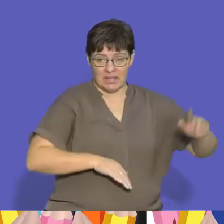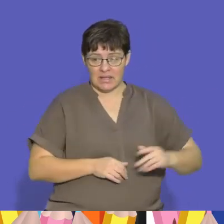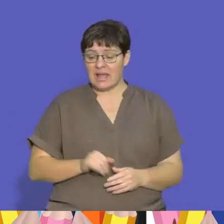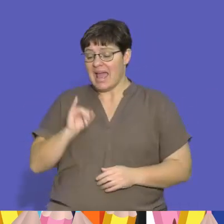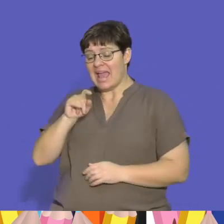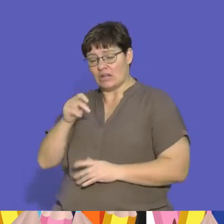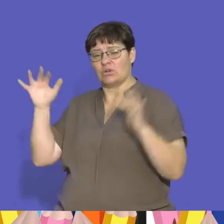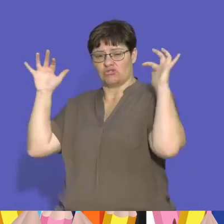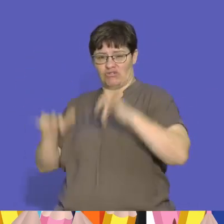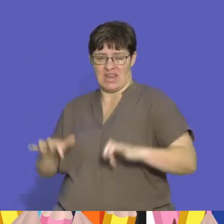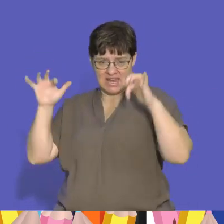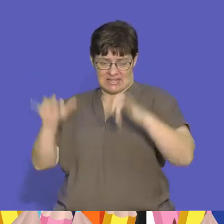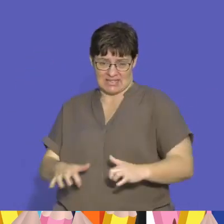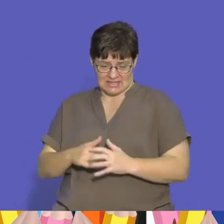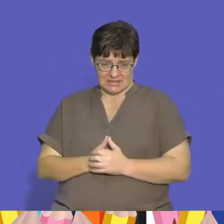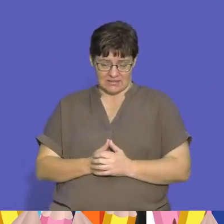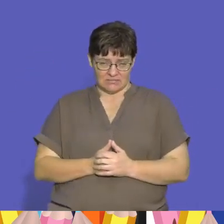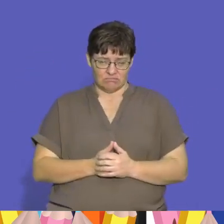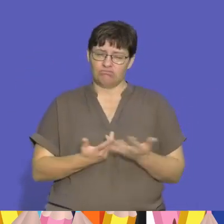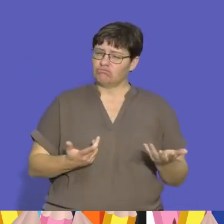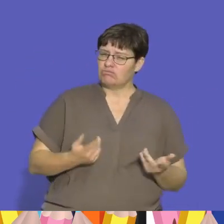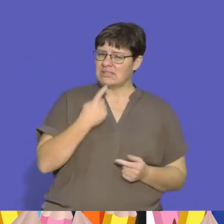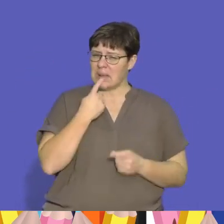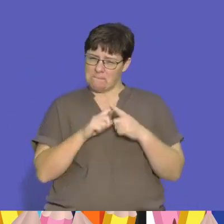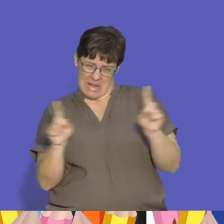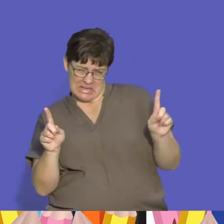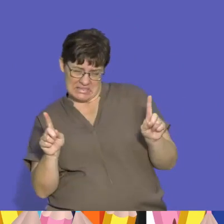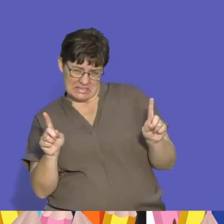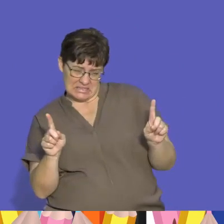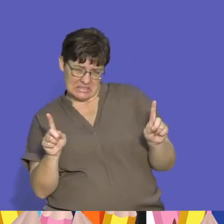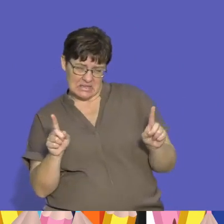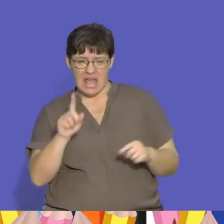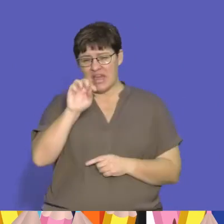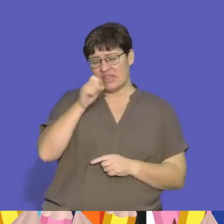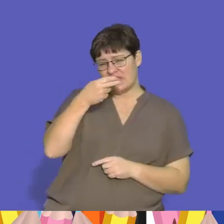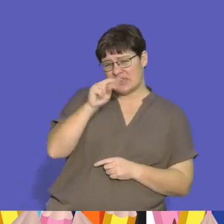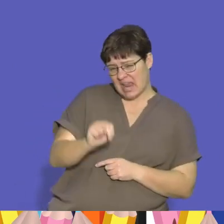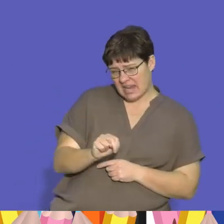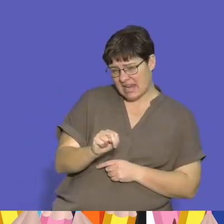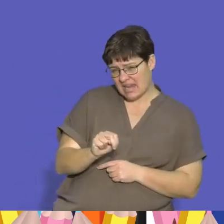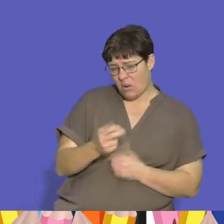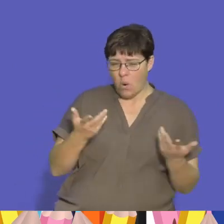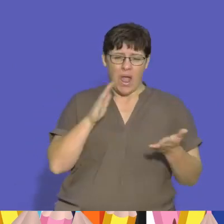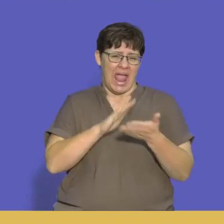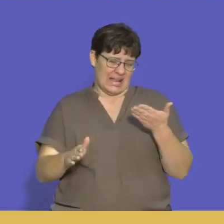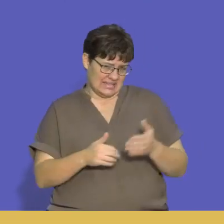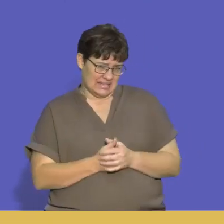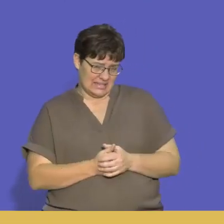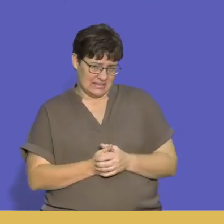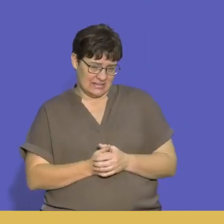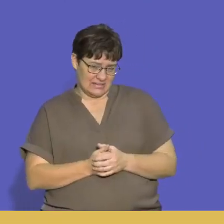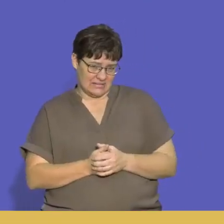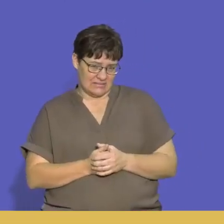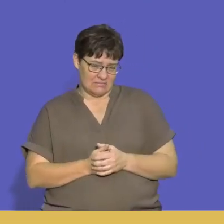swimming. It was raining. Should we use but, then, or and to join these